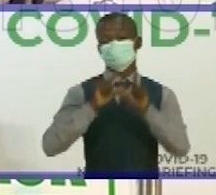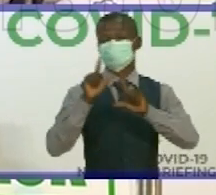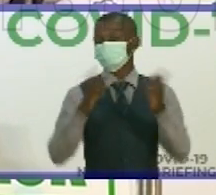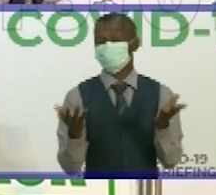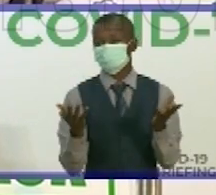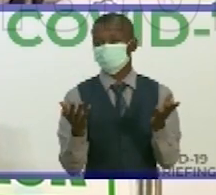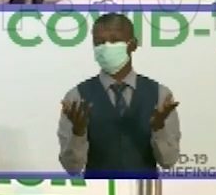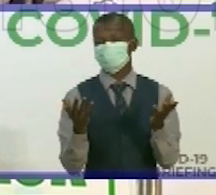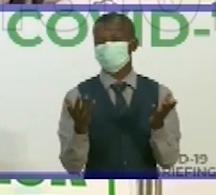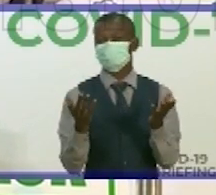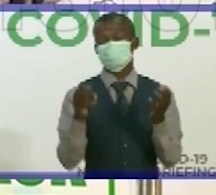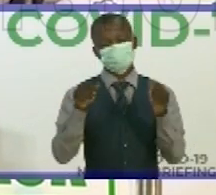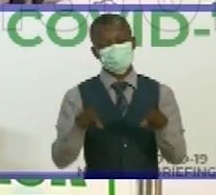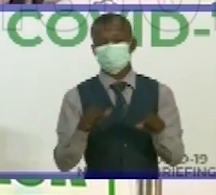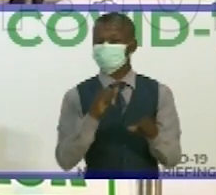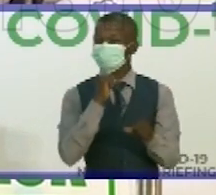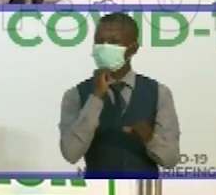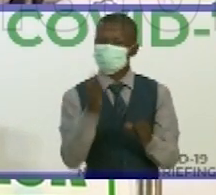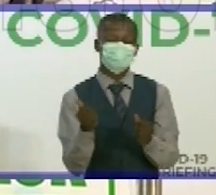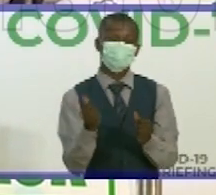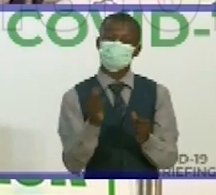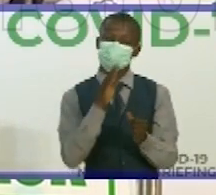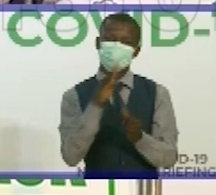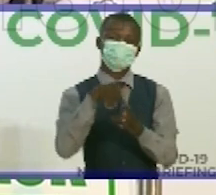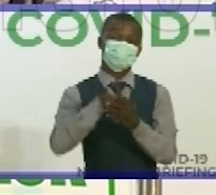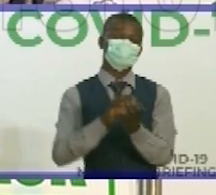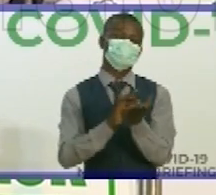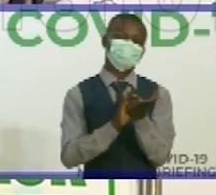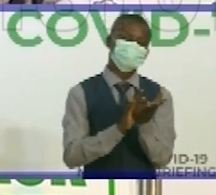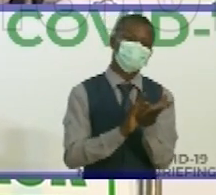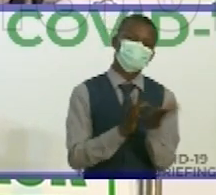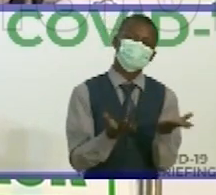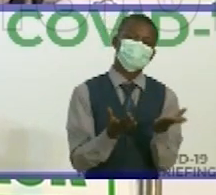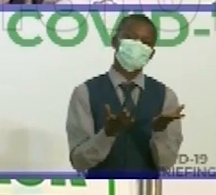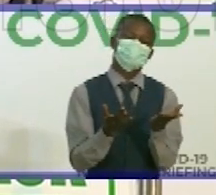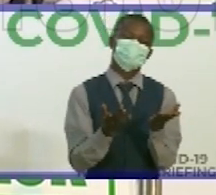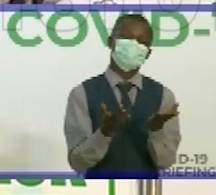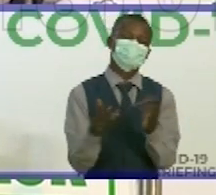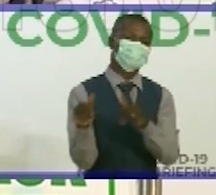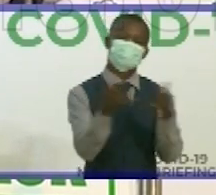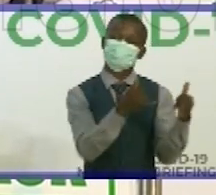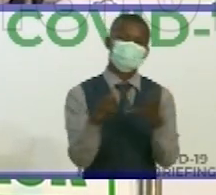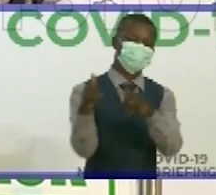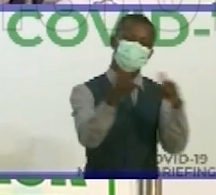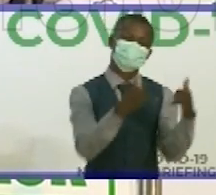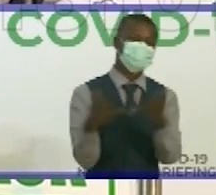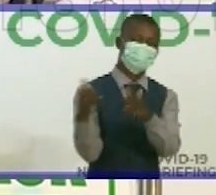and may not be in observation or treatment, and they are moving around among us.